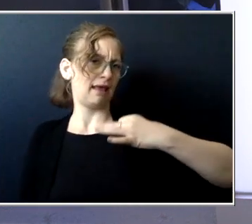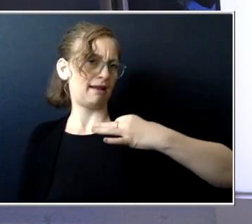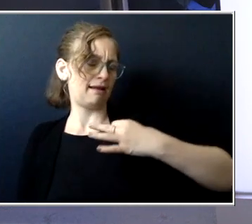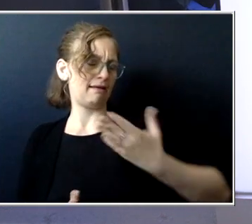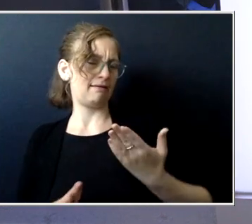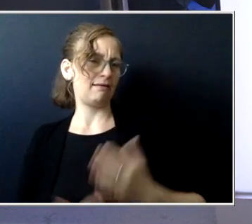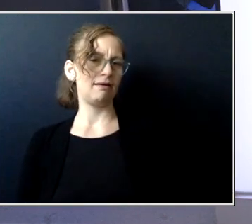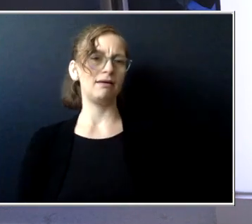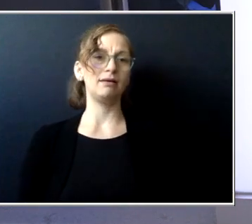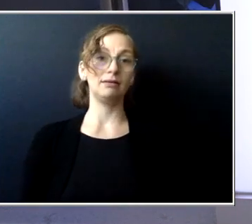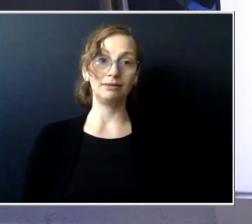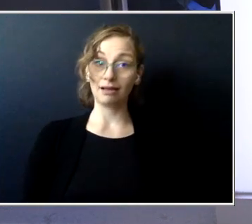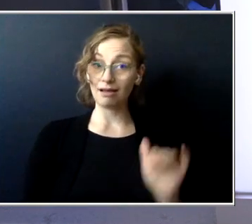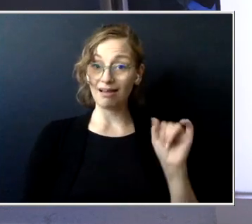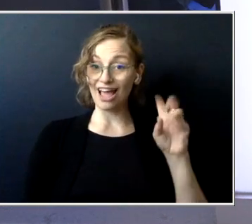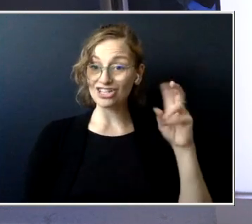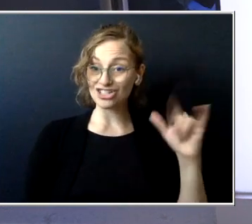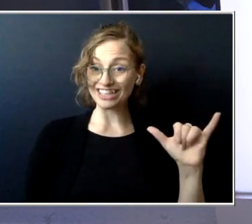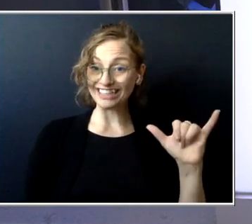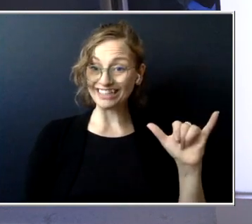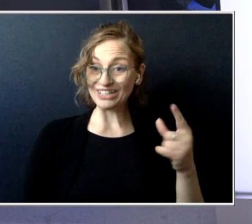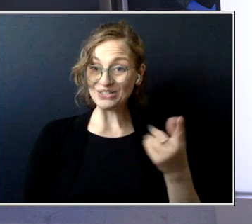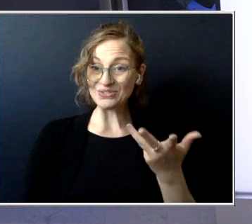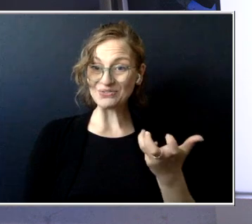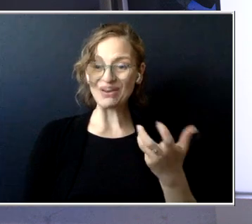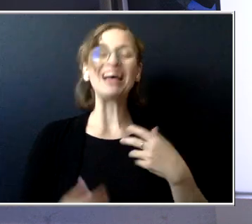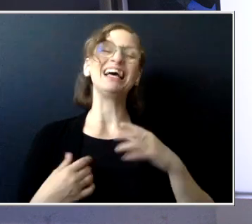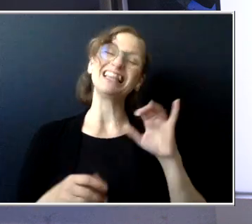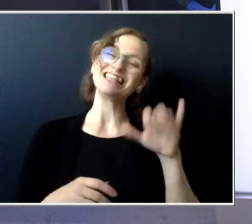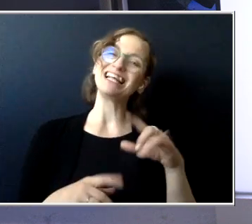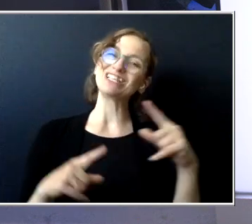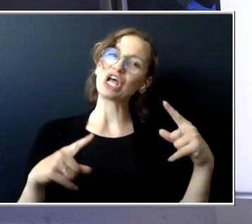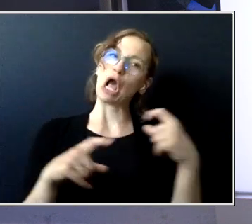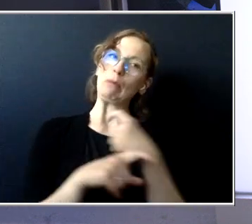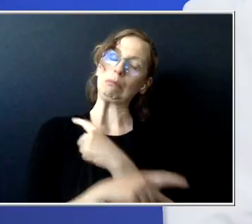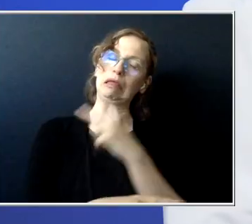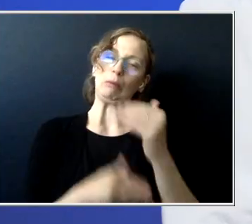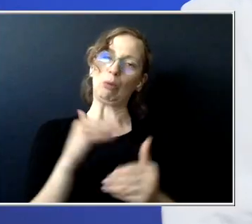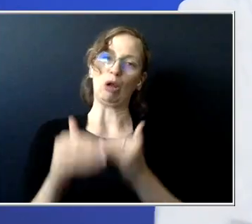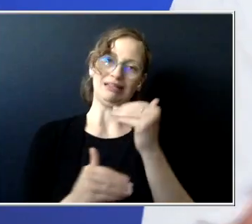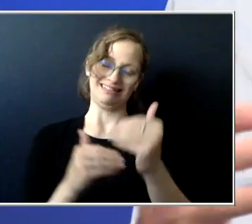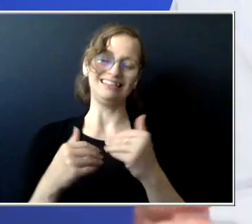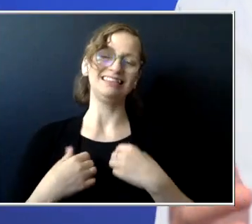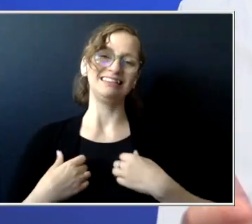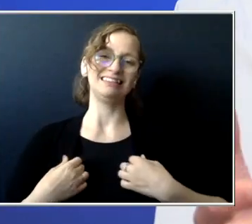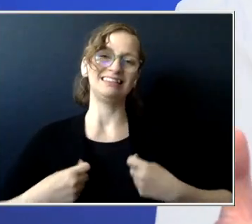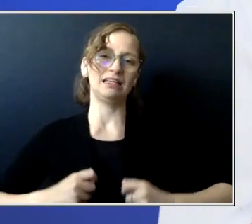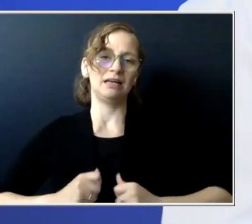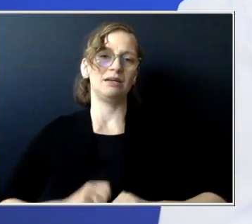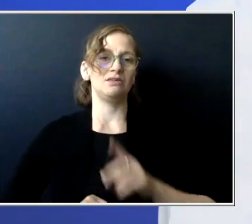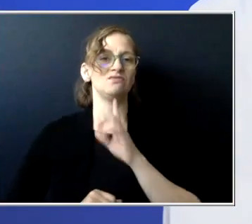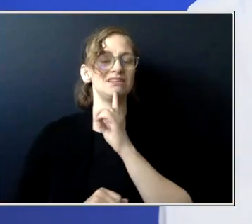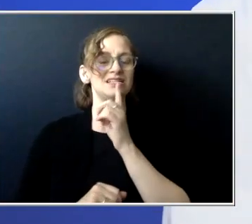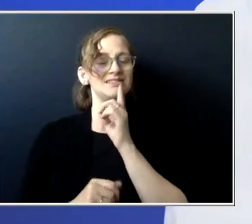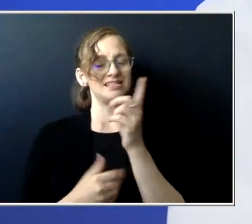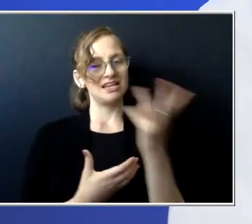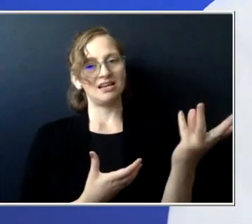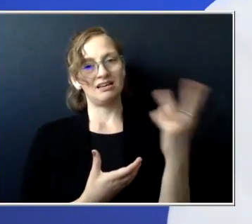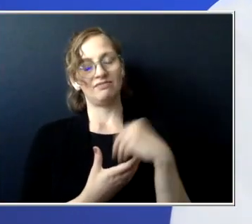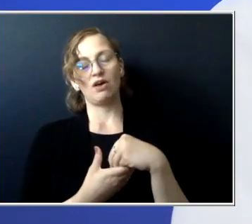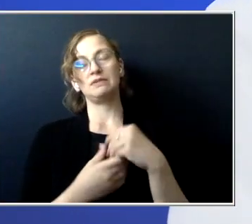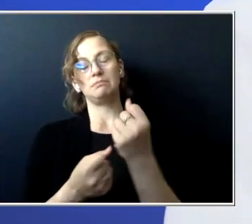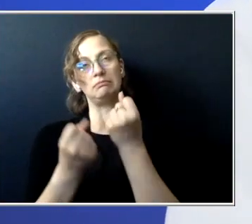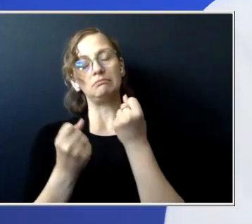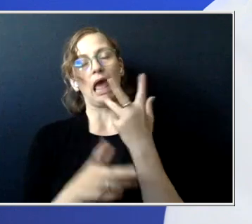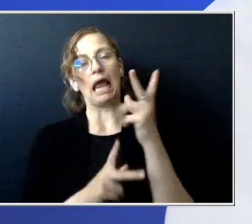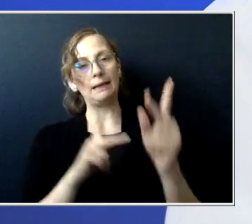you want to? This? I mean, it's a complicated process that we go through that really involves a huge multidisciplinary group to evaluate